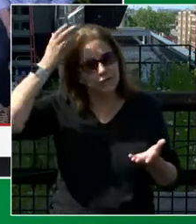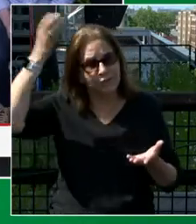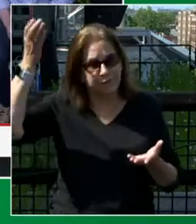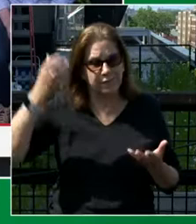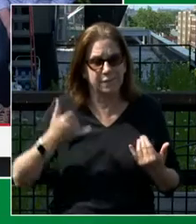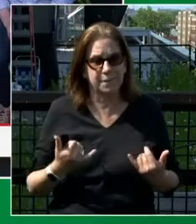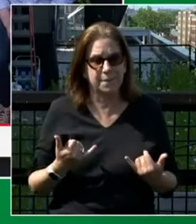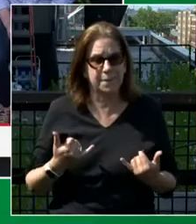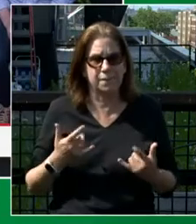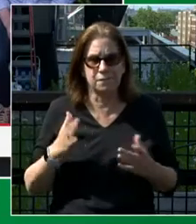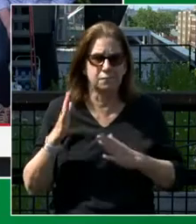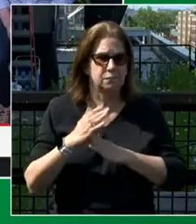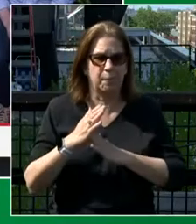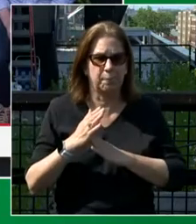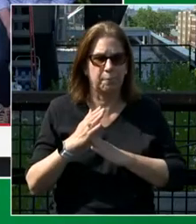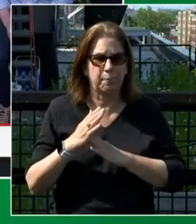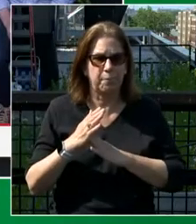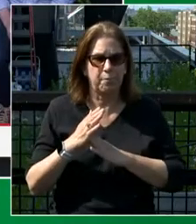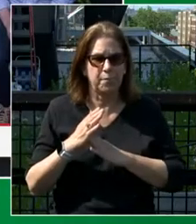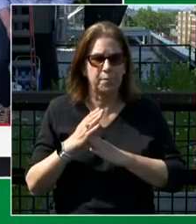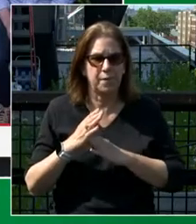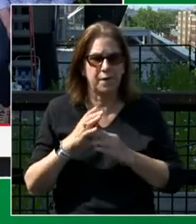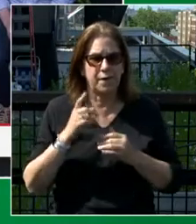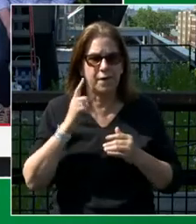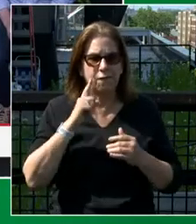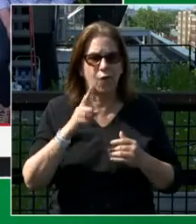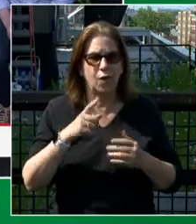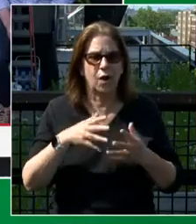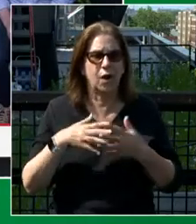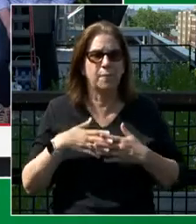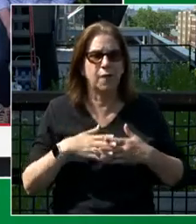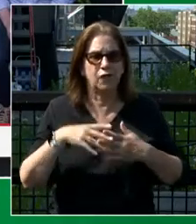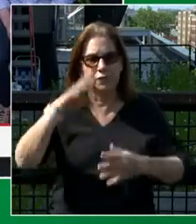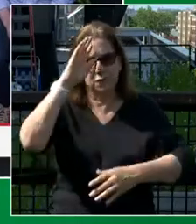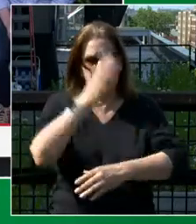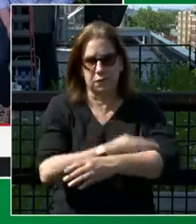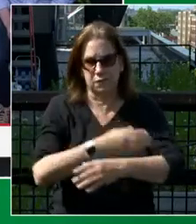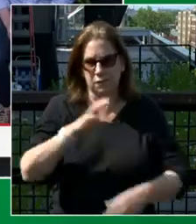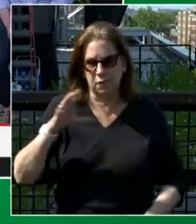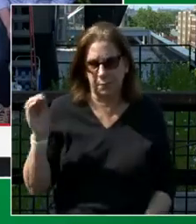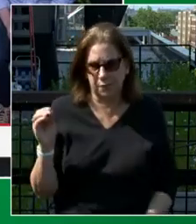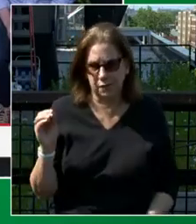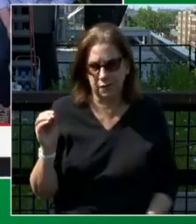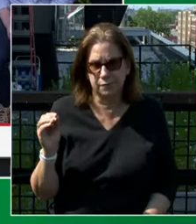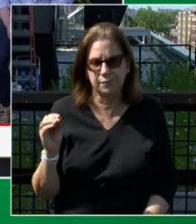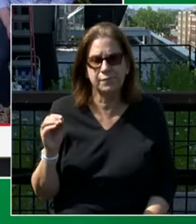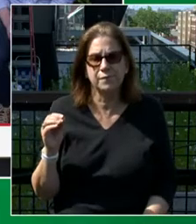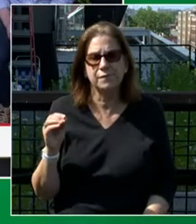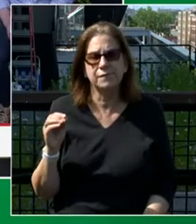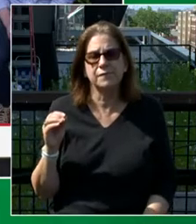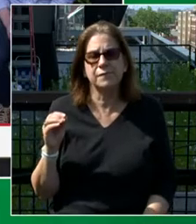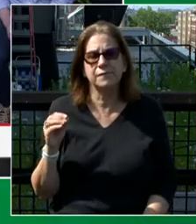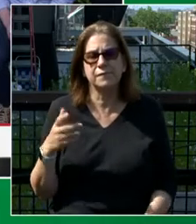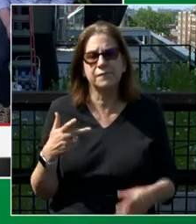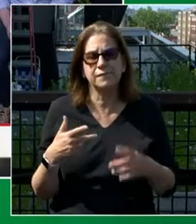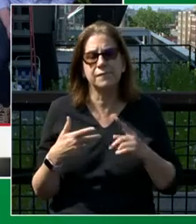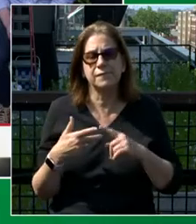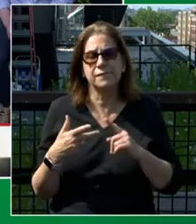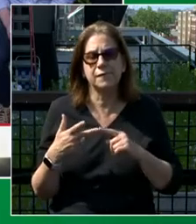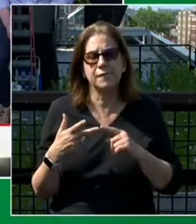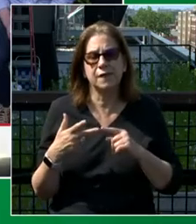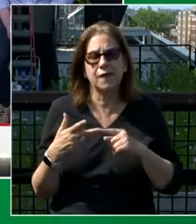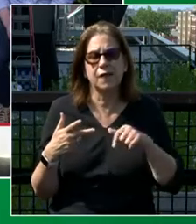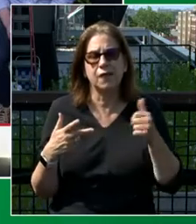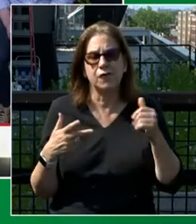Sun. But I also want to mention my favorite, which is Lucky Danger, which is, well, you'll tell us more about it in a second. And then